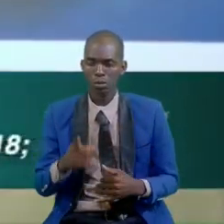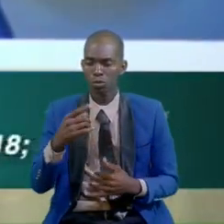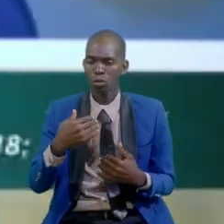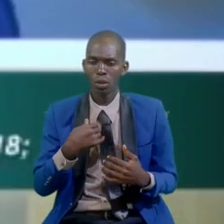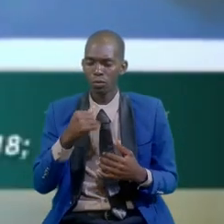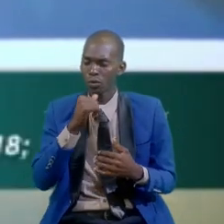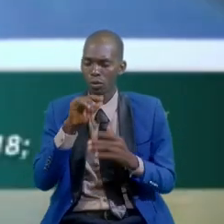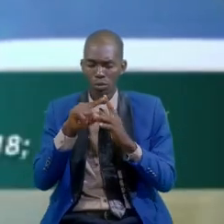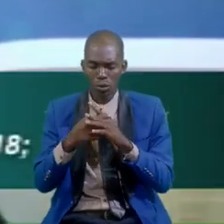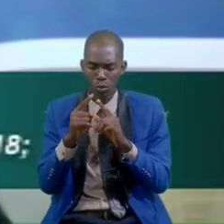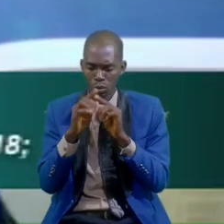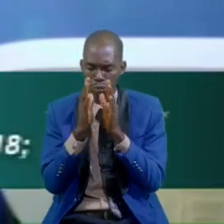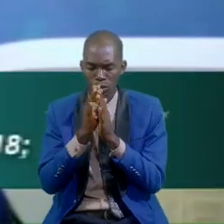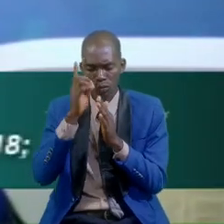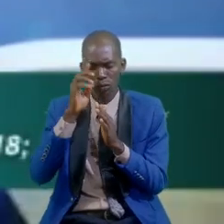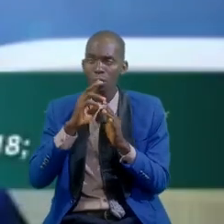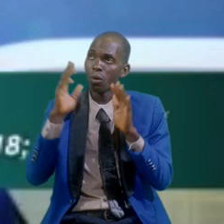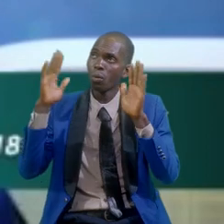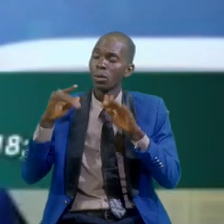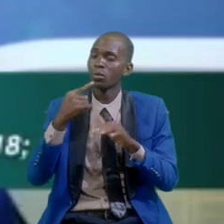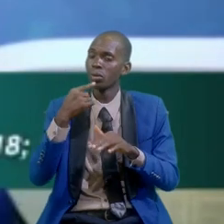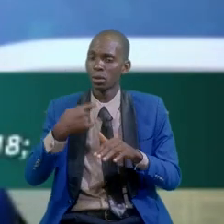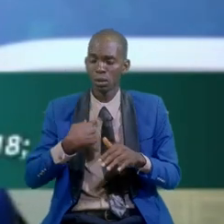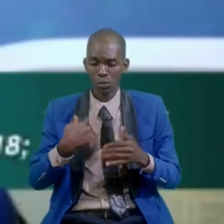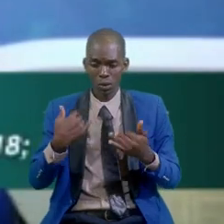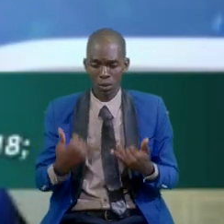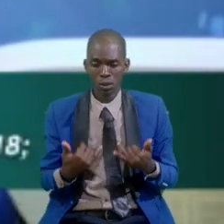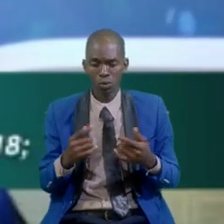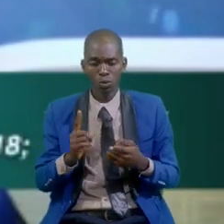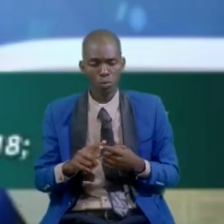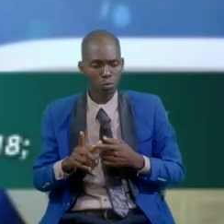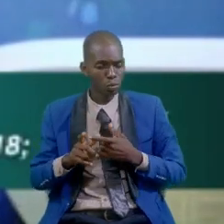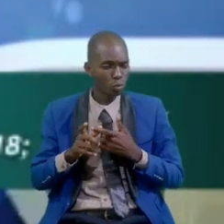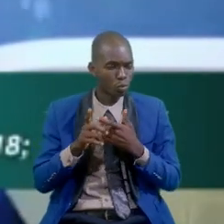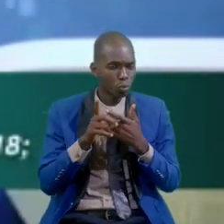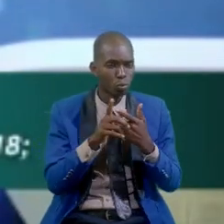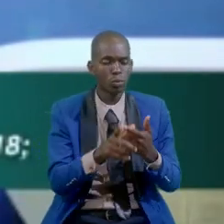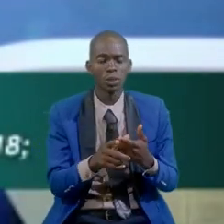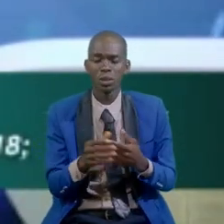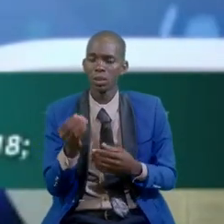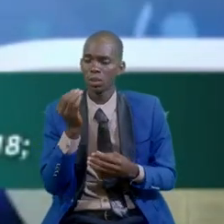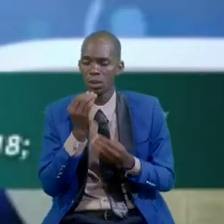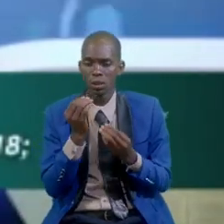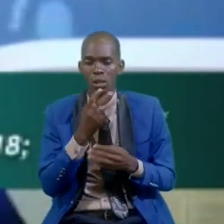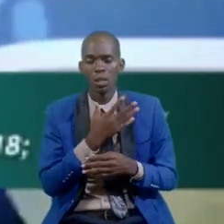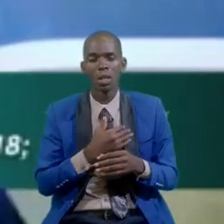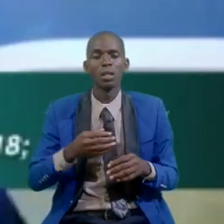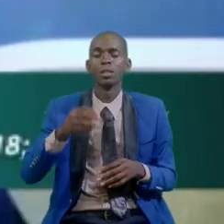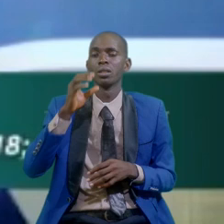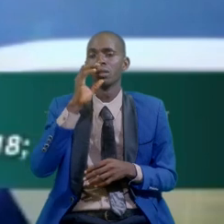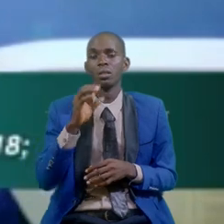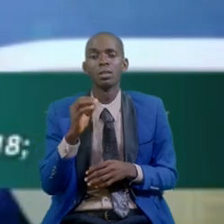rain. And you say, "Get thee up, eat and drink. The famine